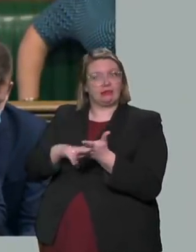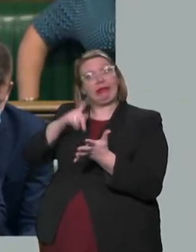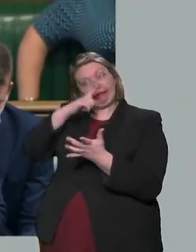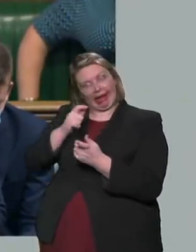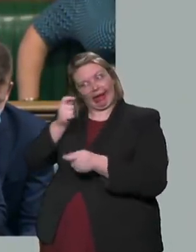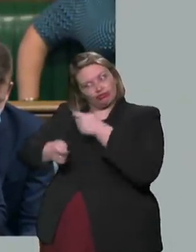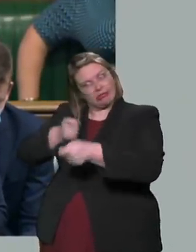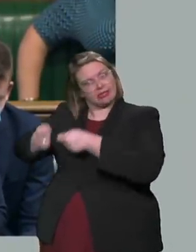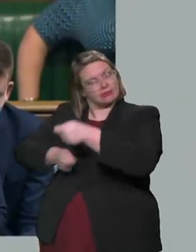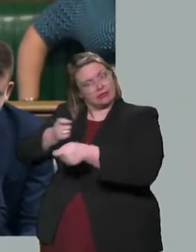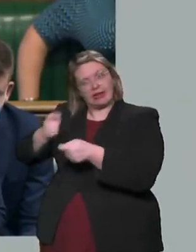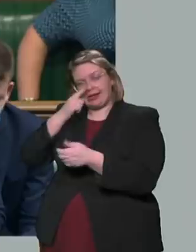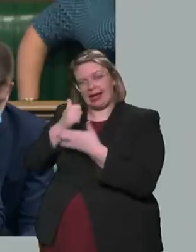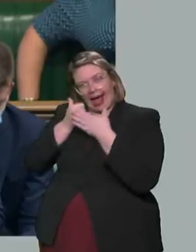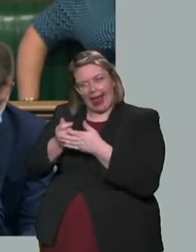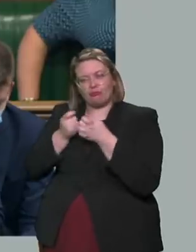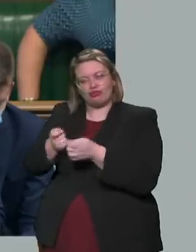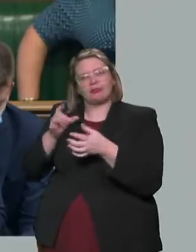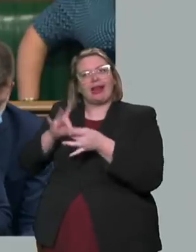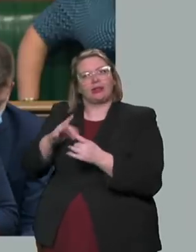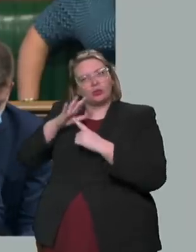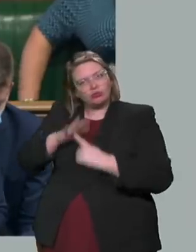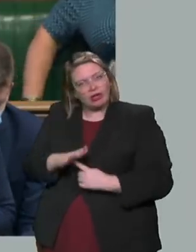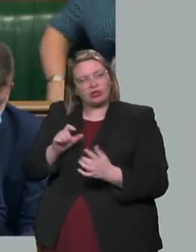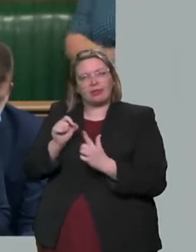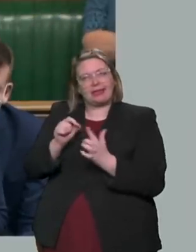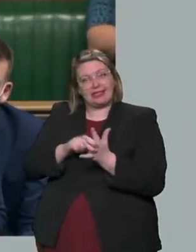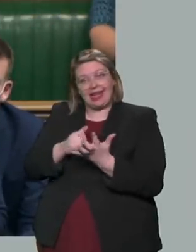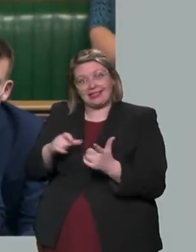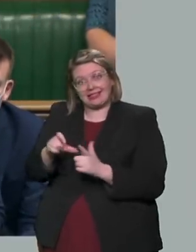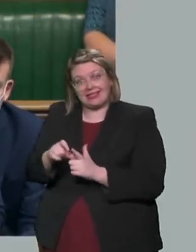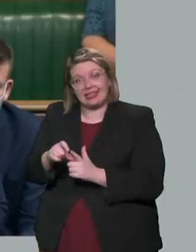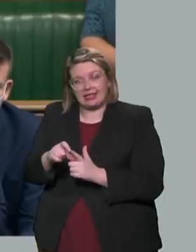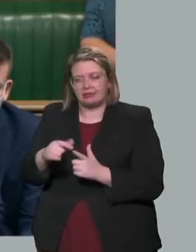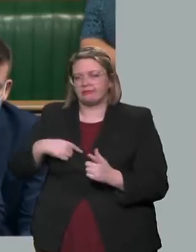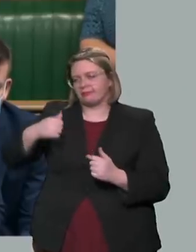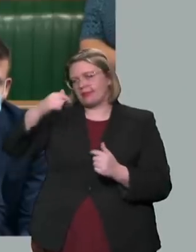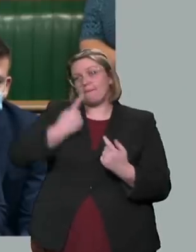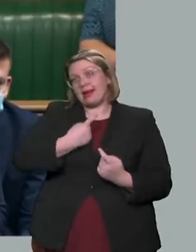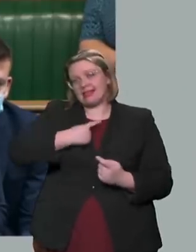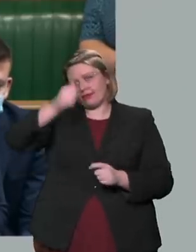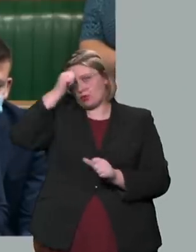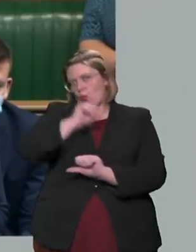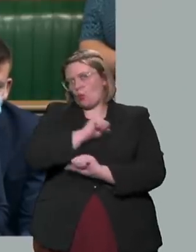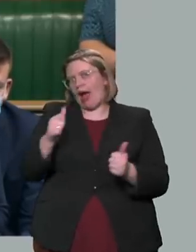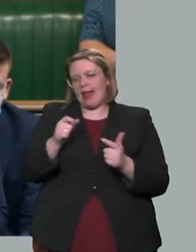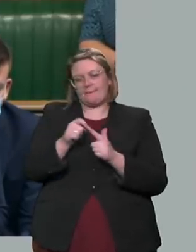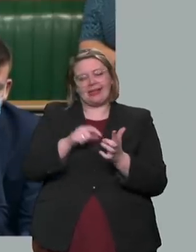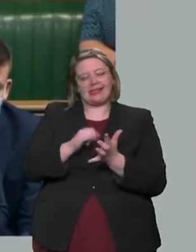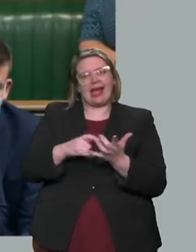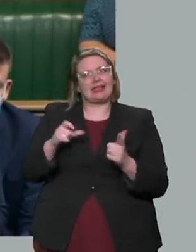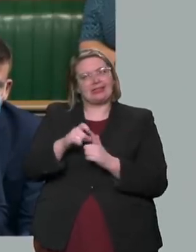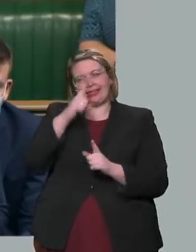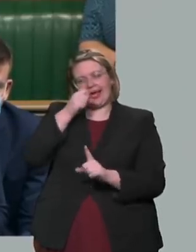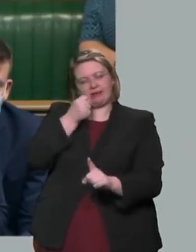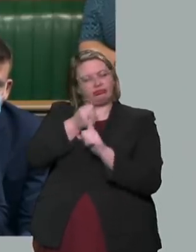in treatment-resistant depression and PTSD. As someone who knows firsthand how debilitating PTSD is, as well